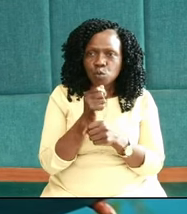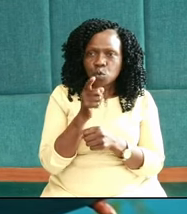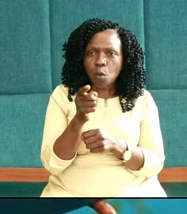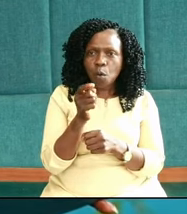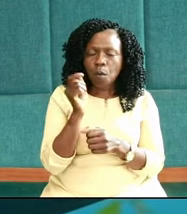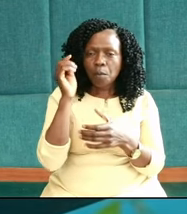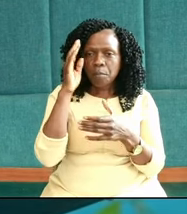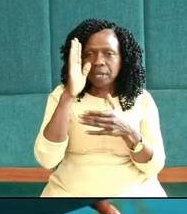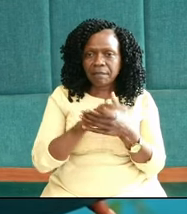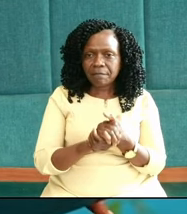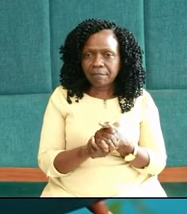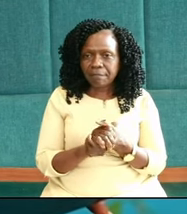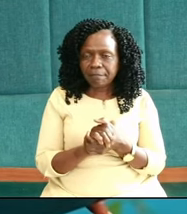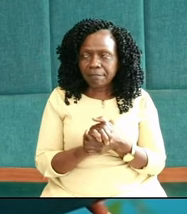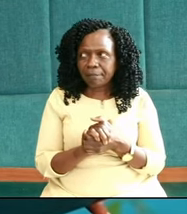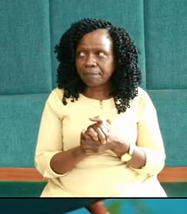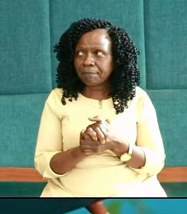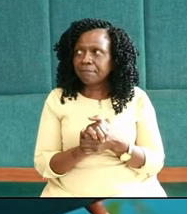do you believe?